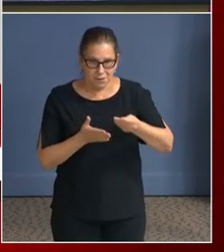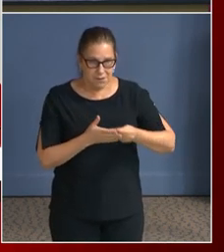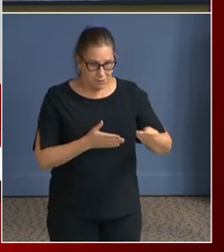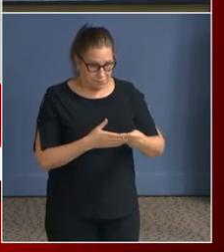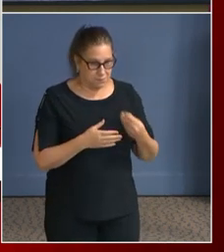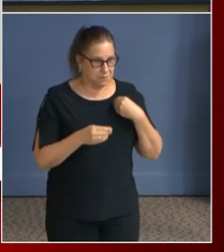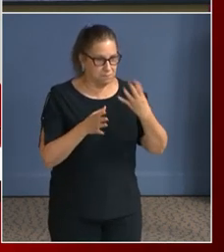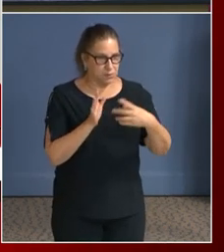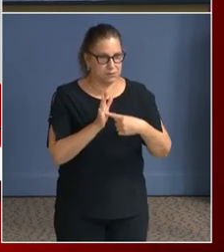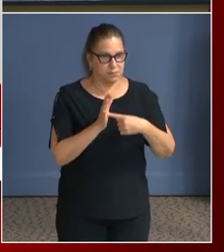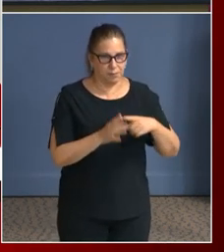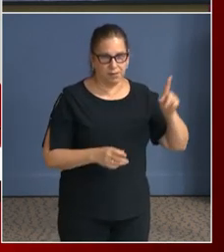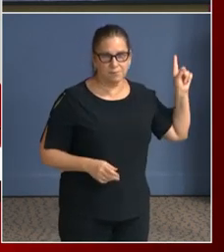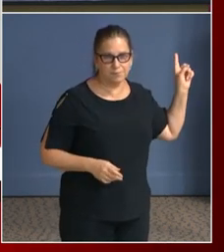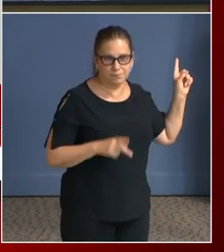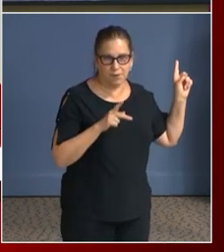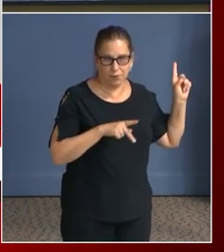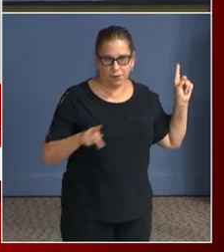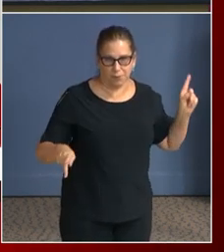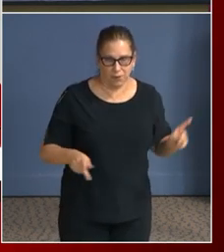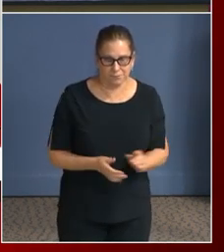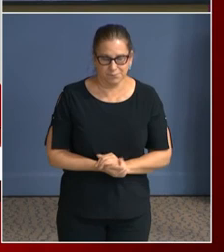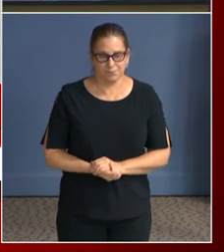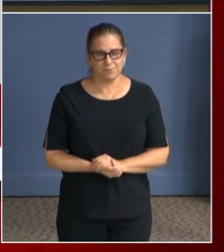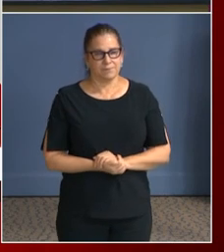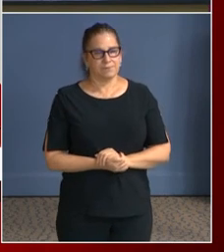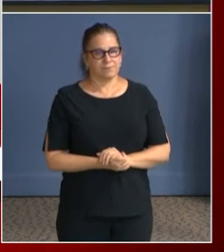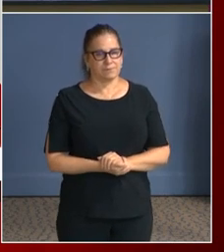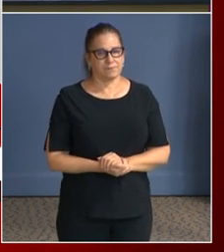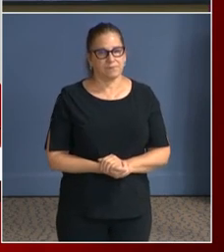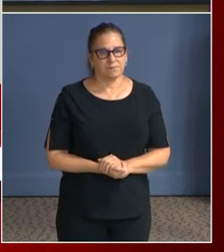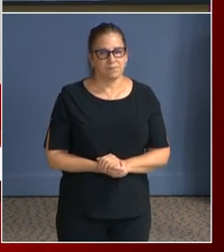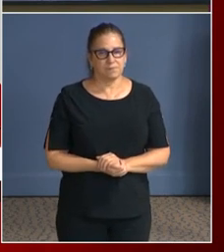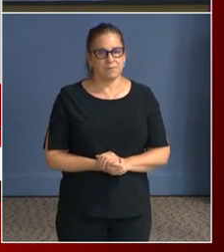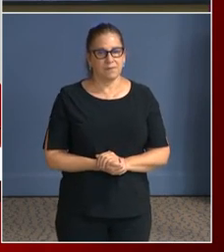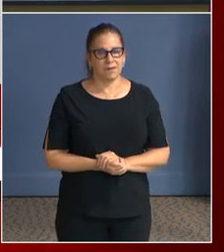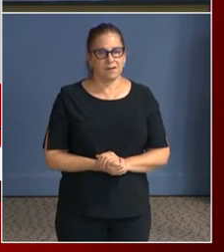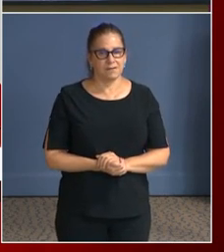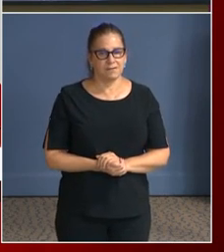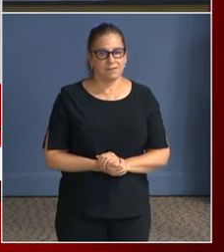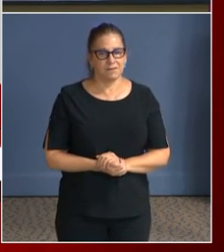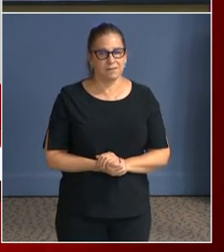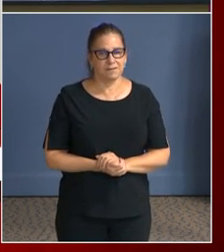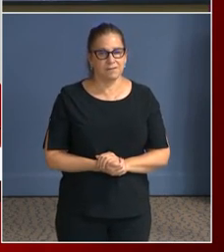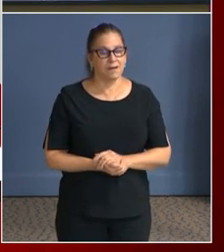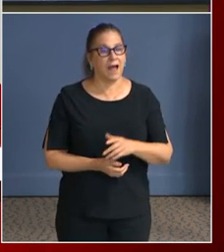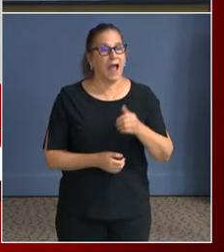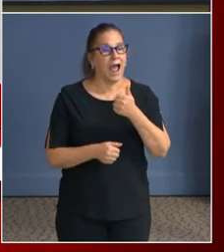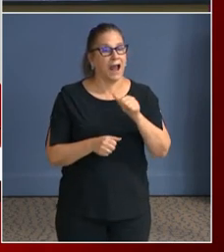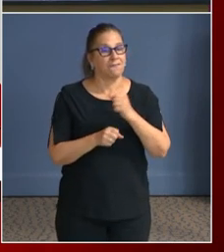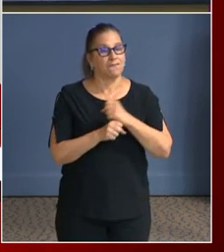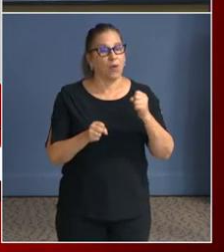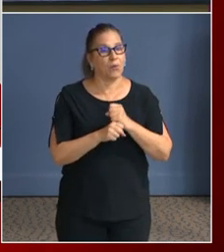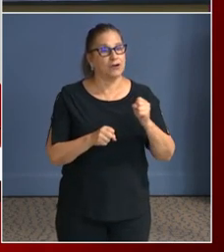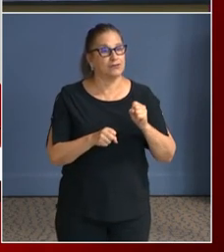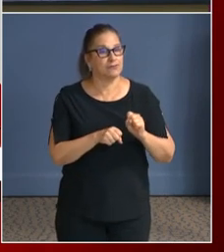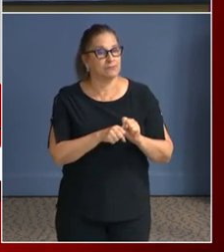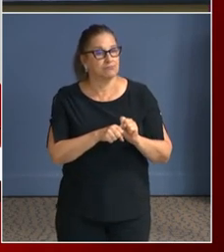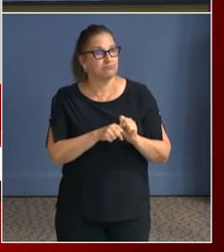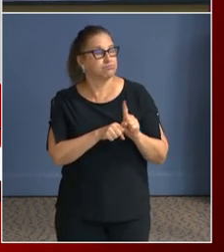what's illegal in the district. Any firework that moves or shoots a projectile, any firework